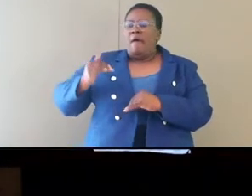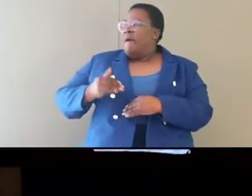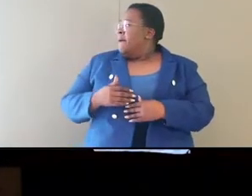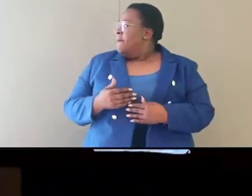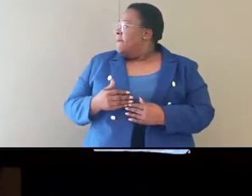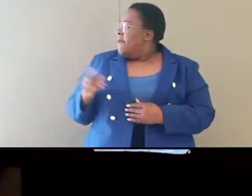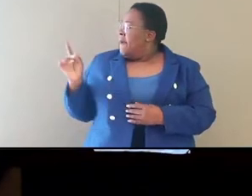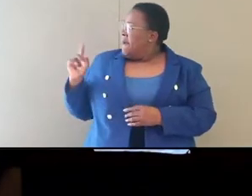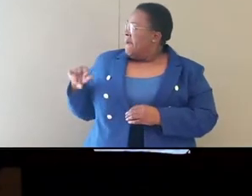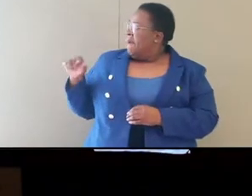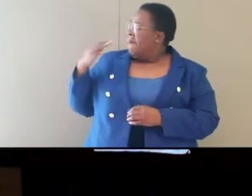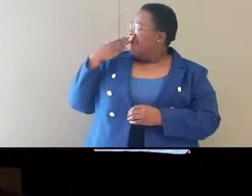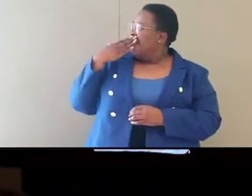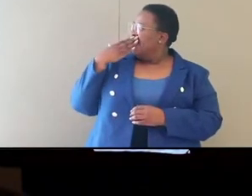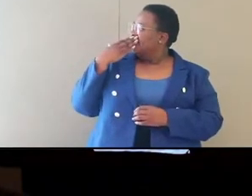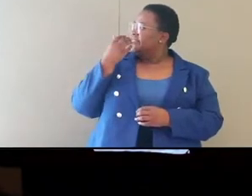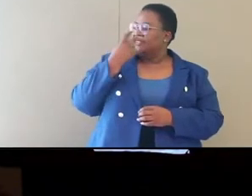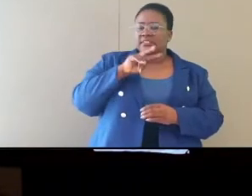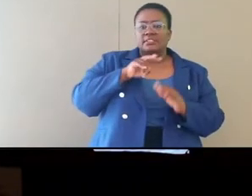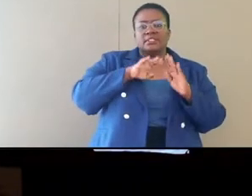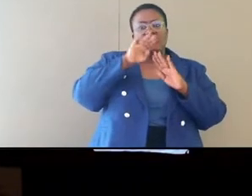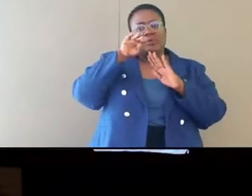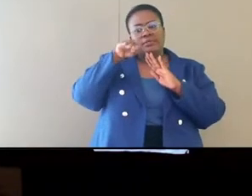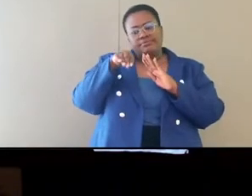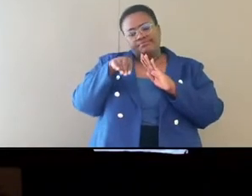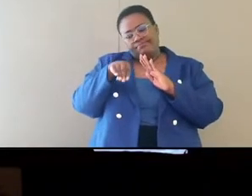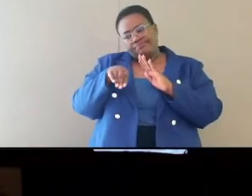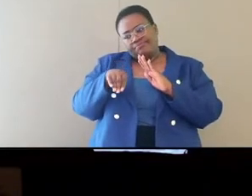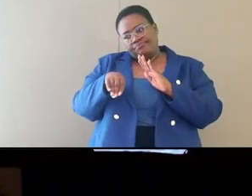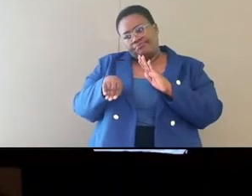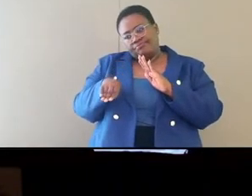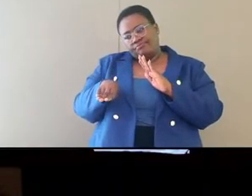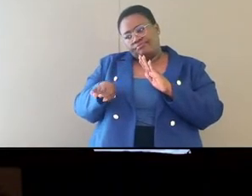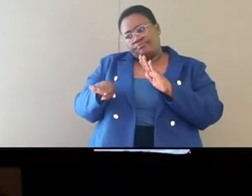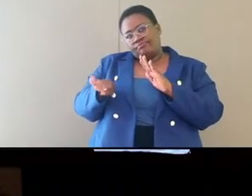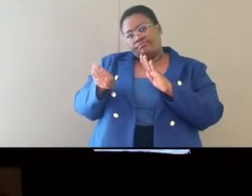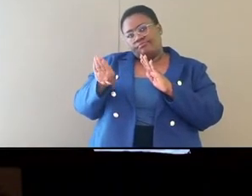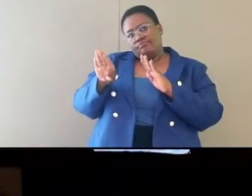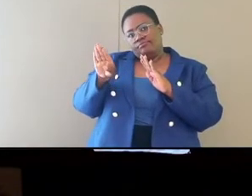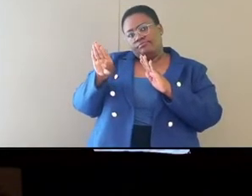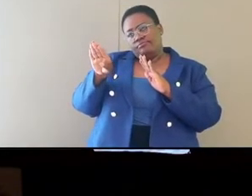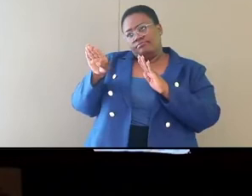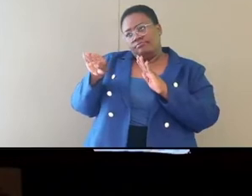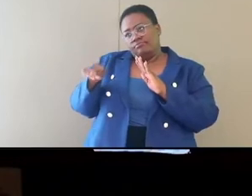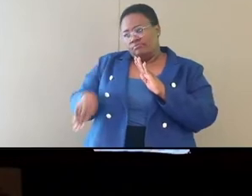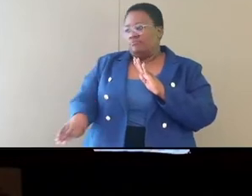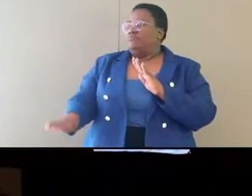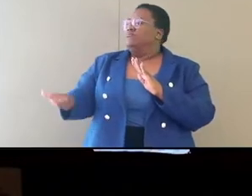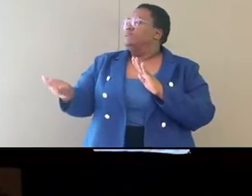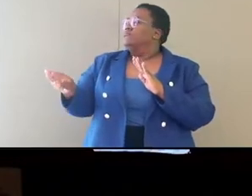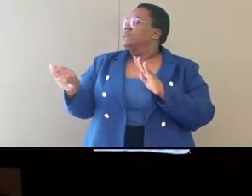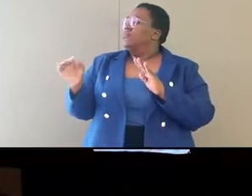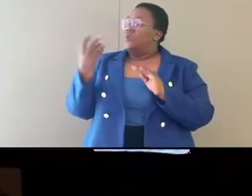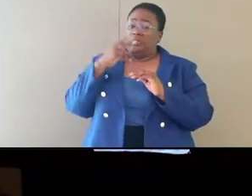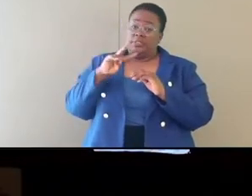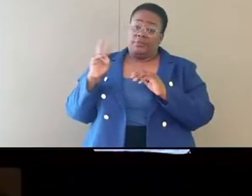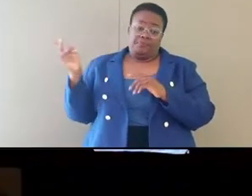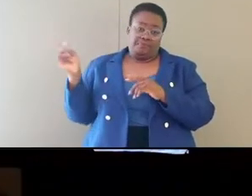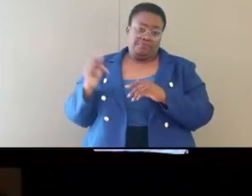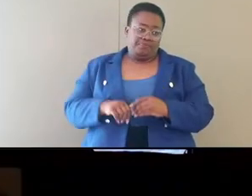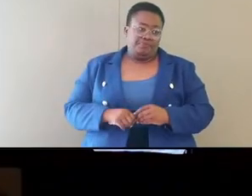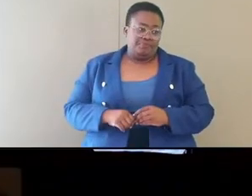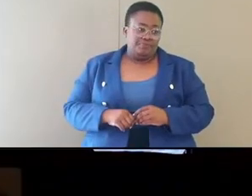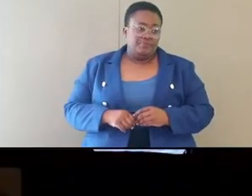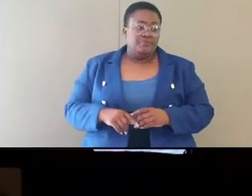period. So we see the massive down. Now what we can see is that actually our child food poverty head count is